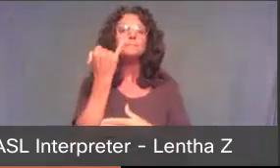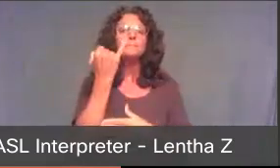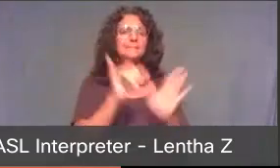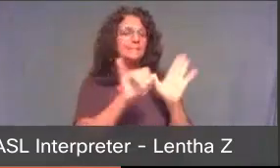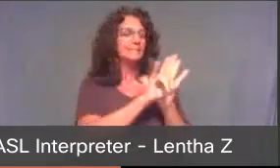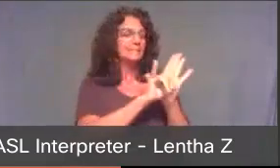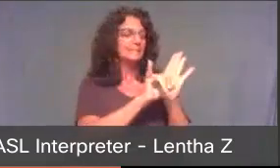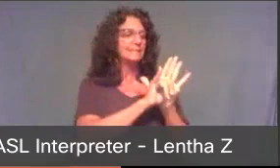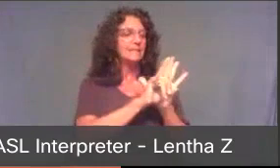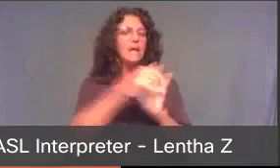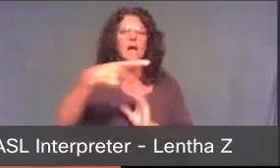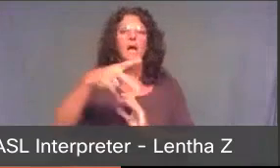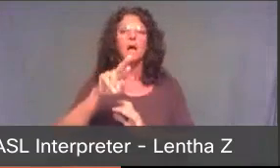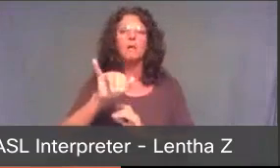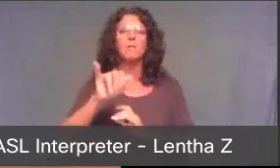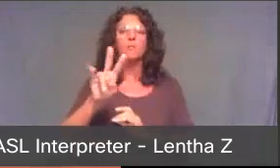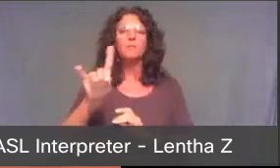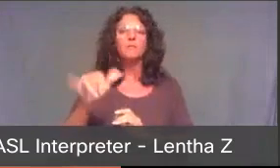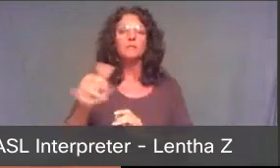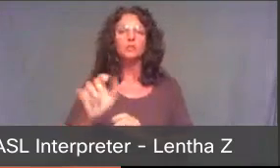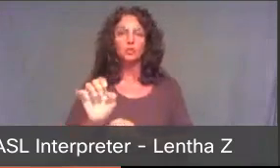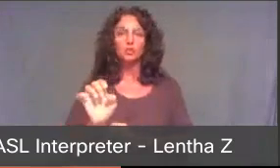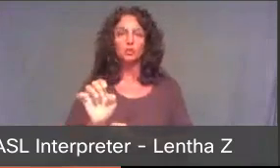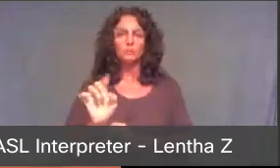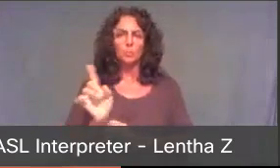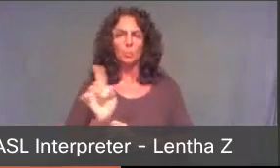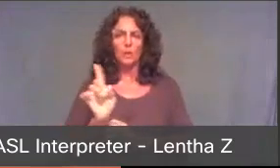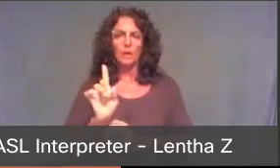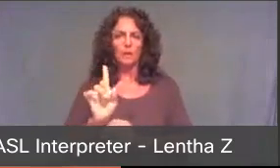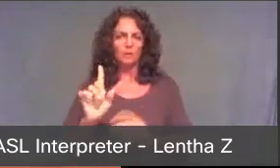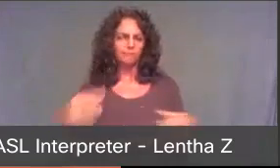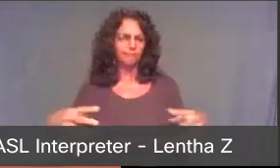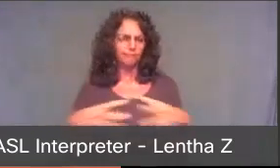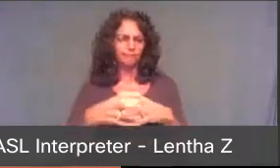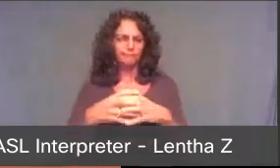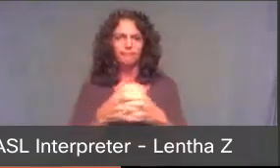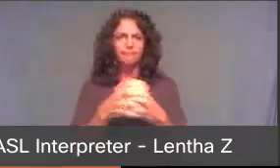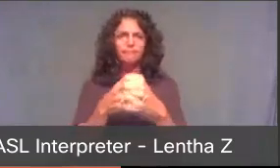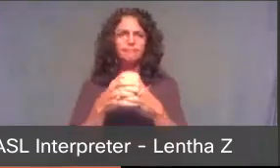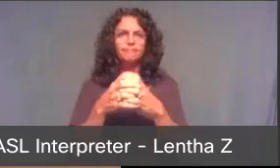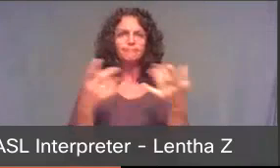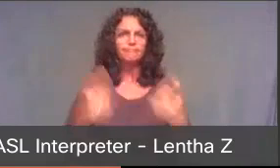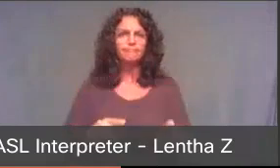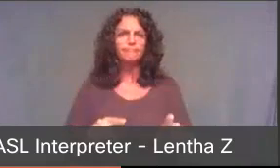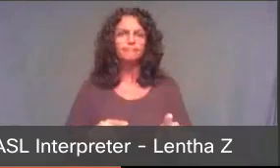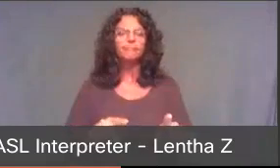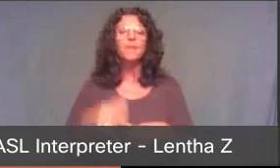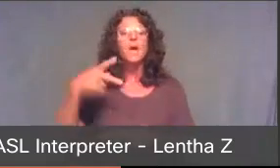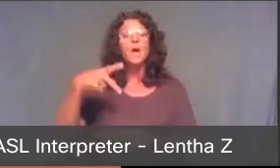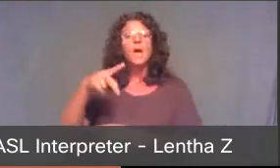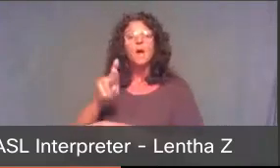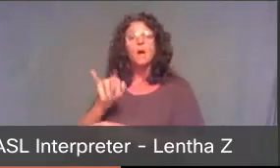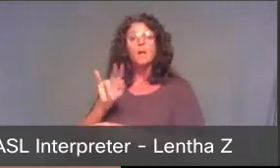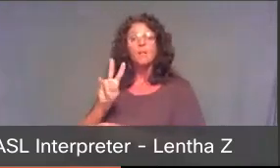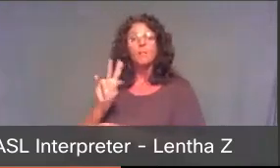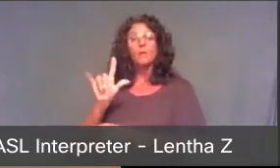privilege, that kind of the roots of intersectionality. And so where I like to start with it is with privilege. And I say the